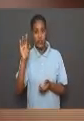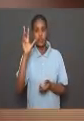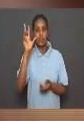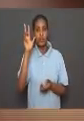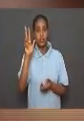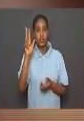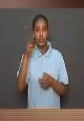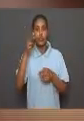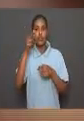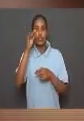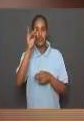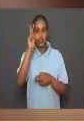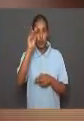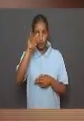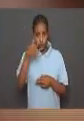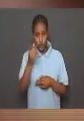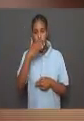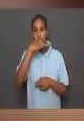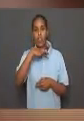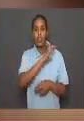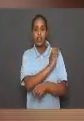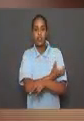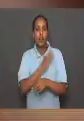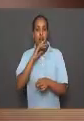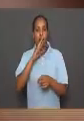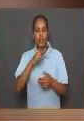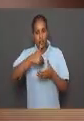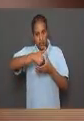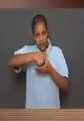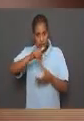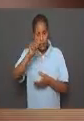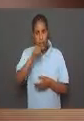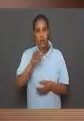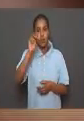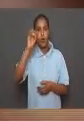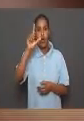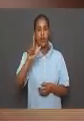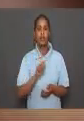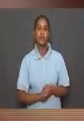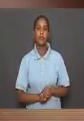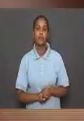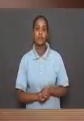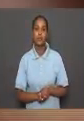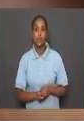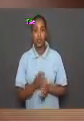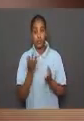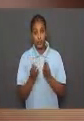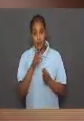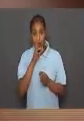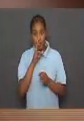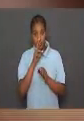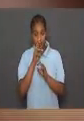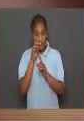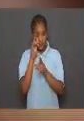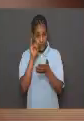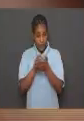2,803 kilojoules of heat energy are released per mole. If you answered that